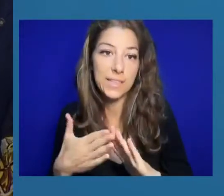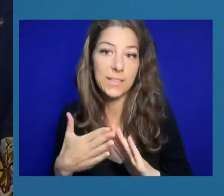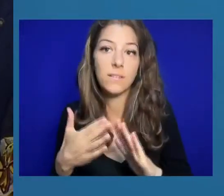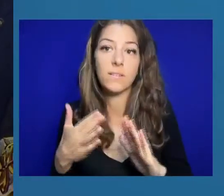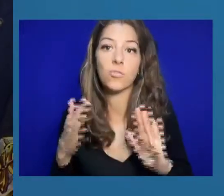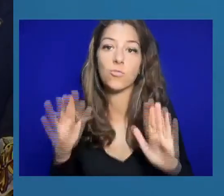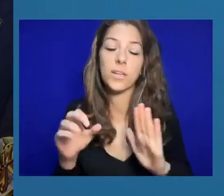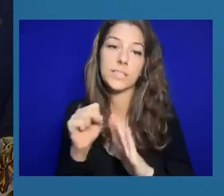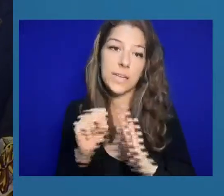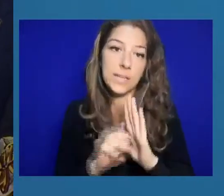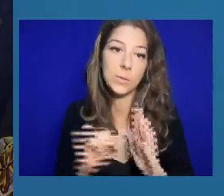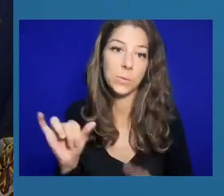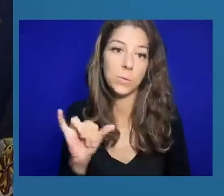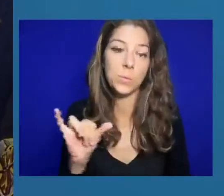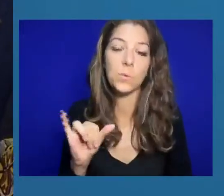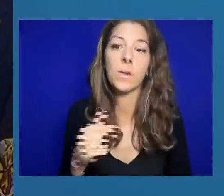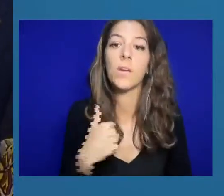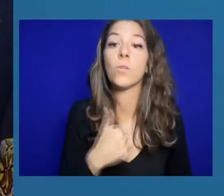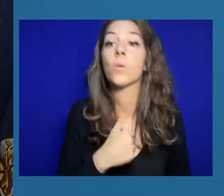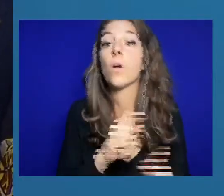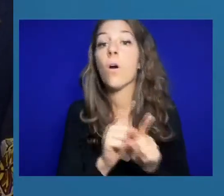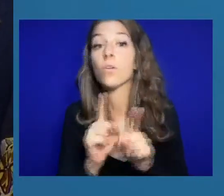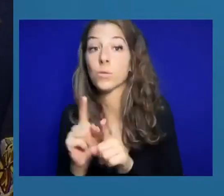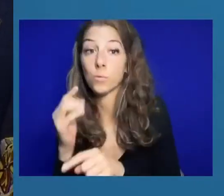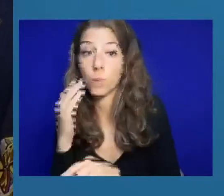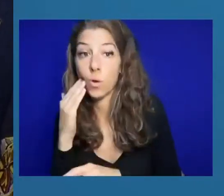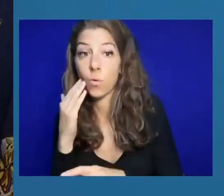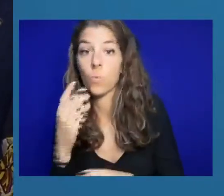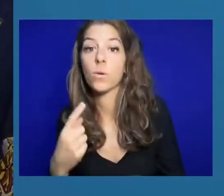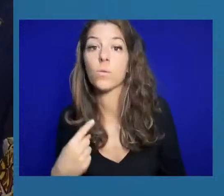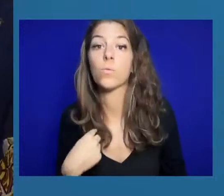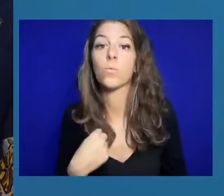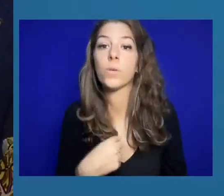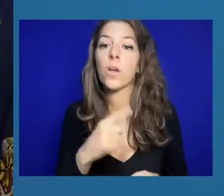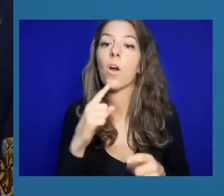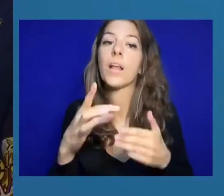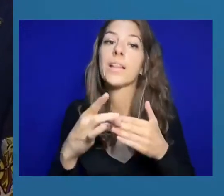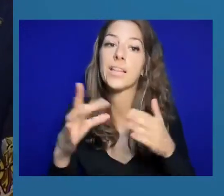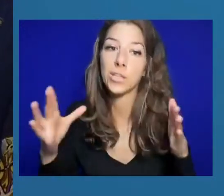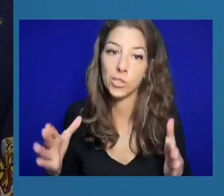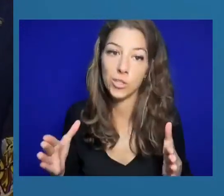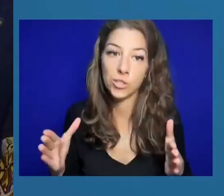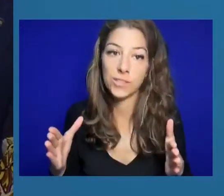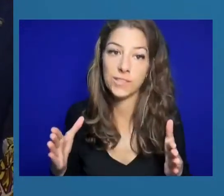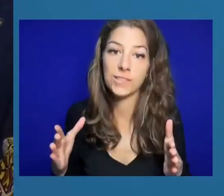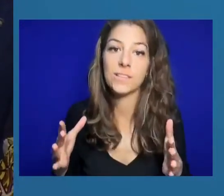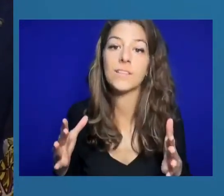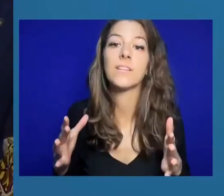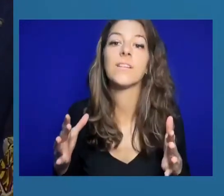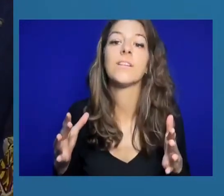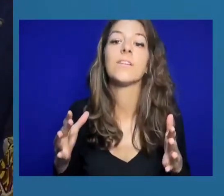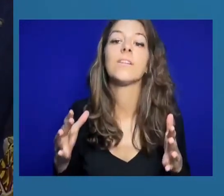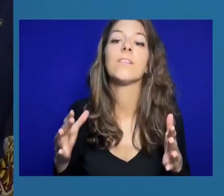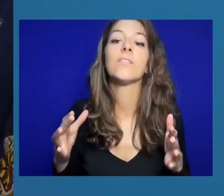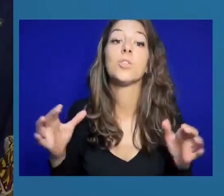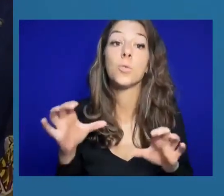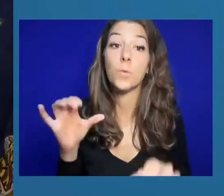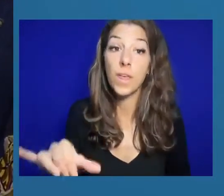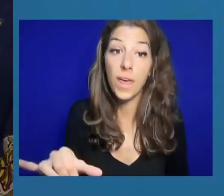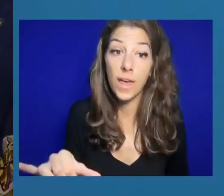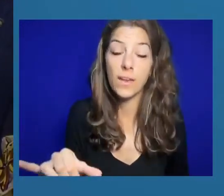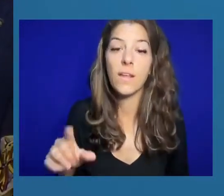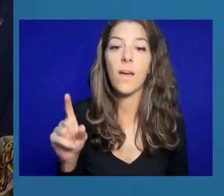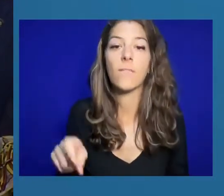state. And we also know we are leaders. And in order to do that, we've got to